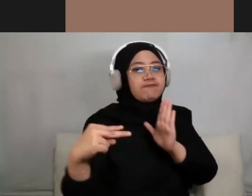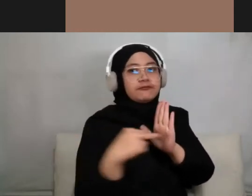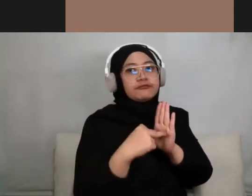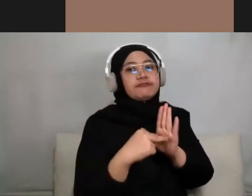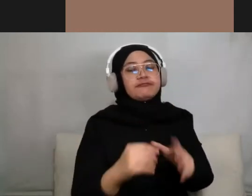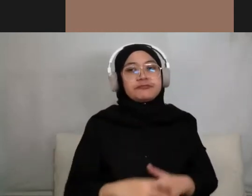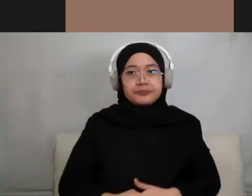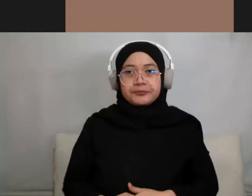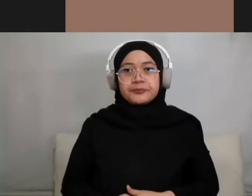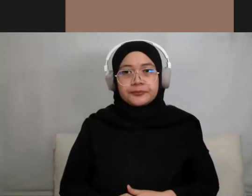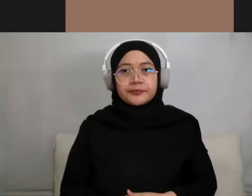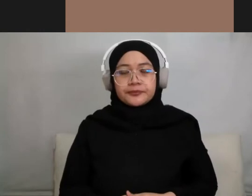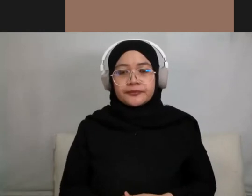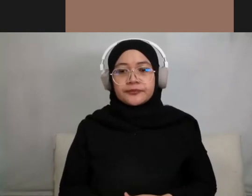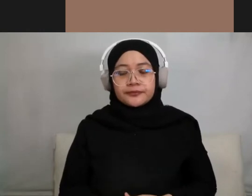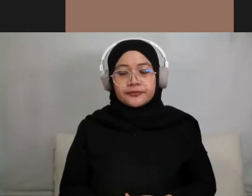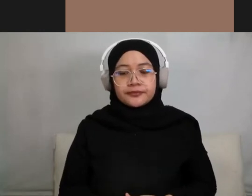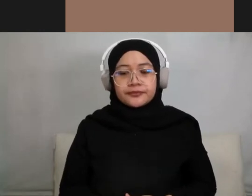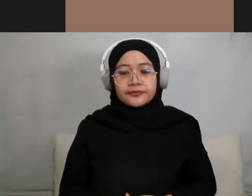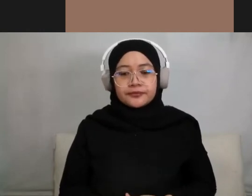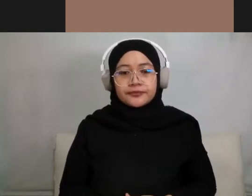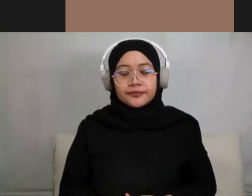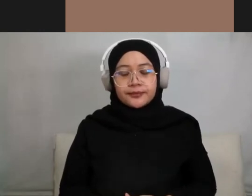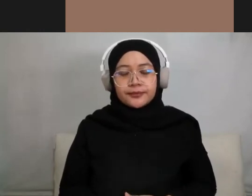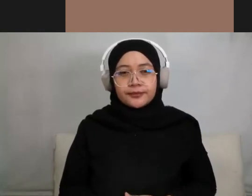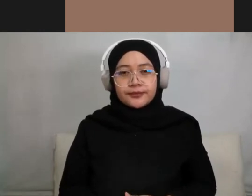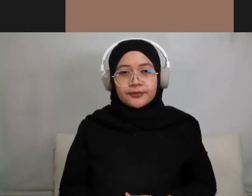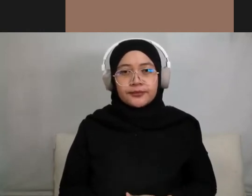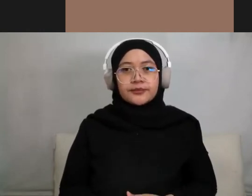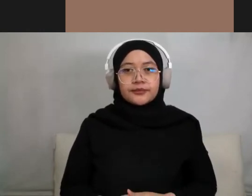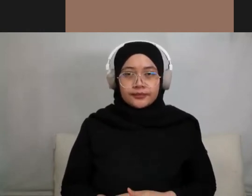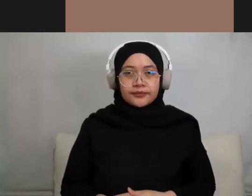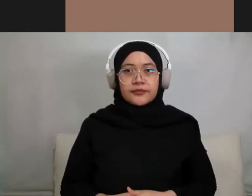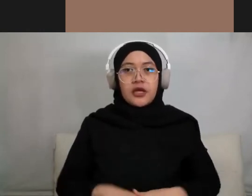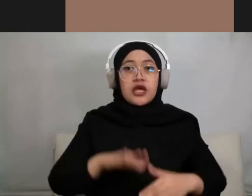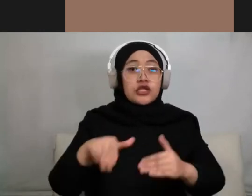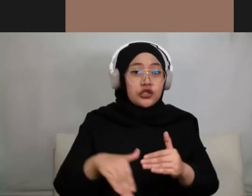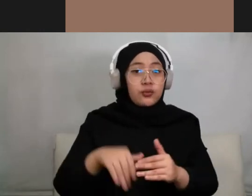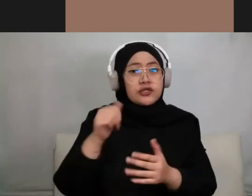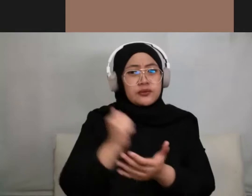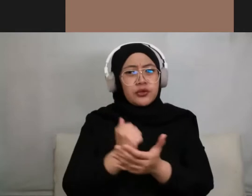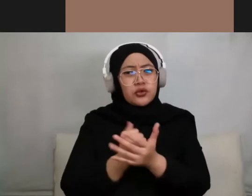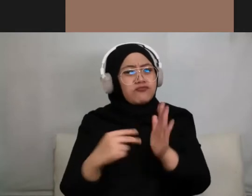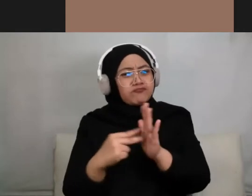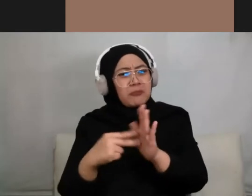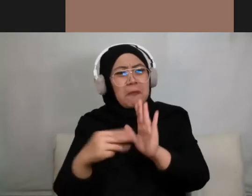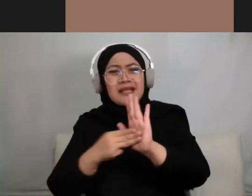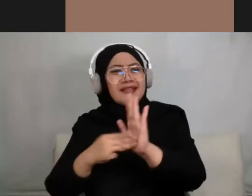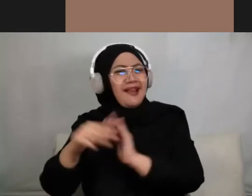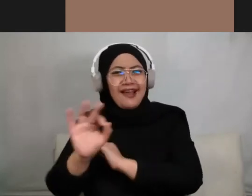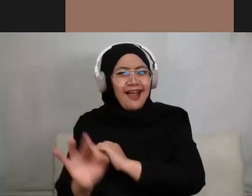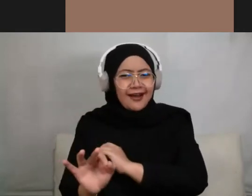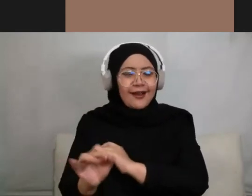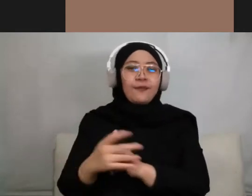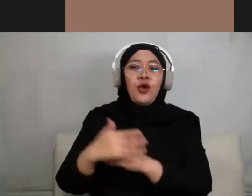there is no problem in doing all these things. So yeah, well, we can say that the overall maintenance